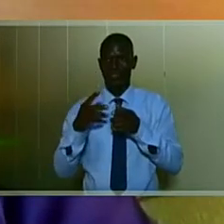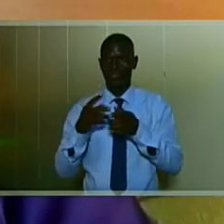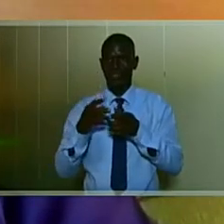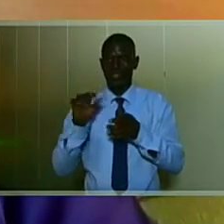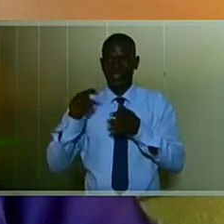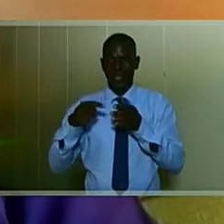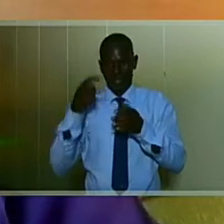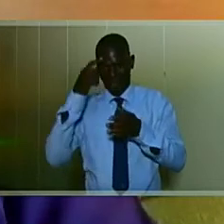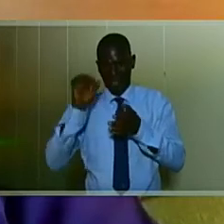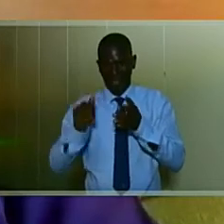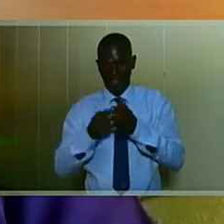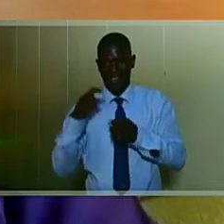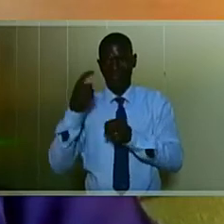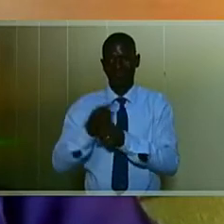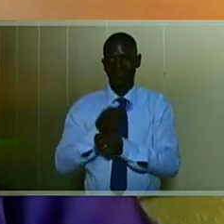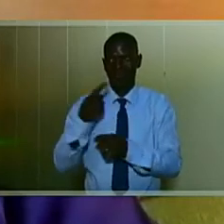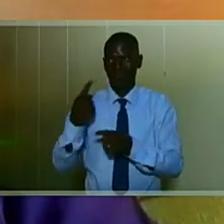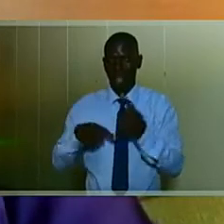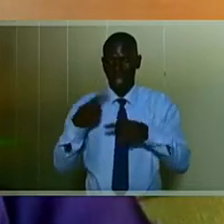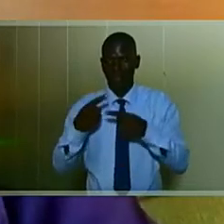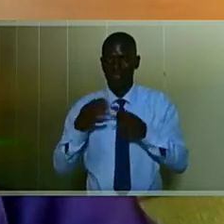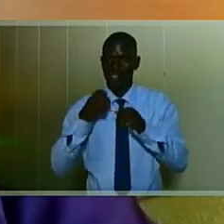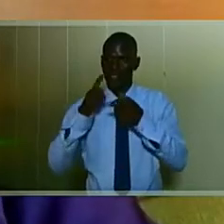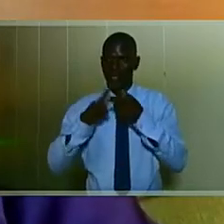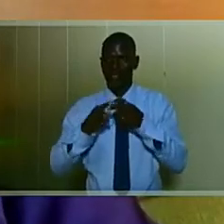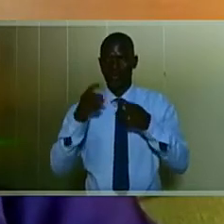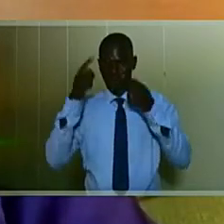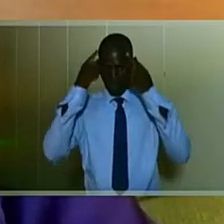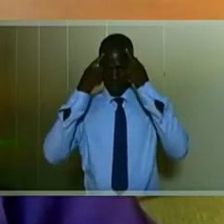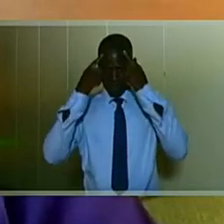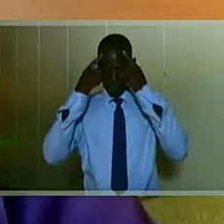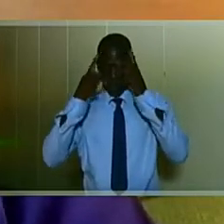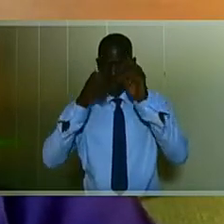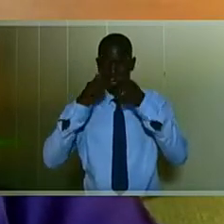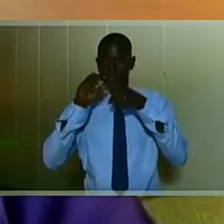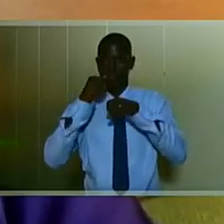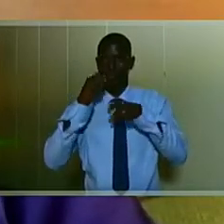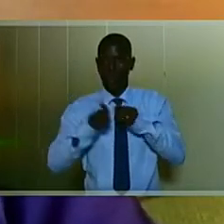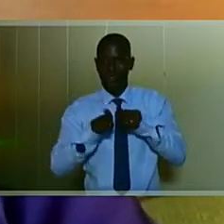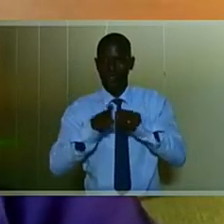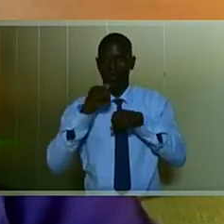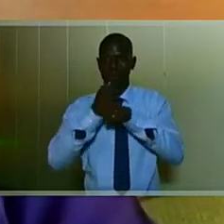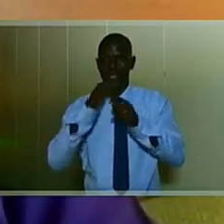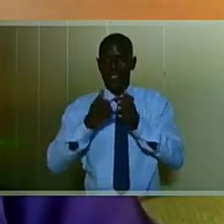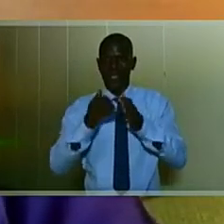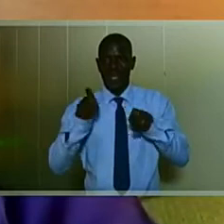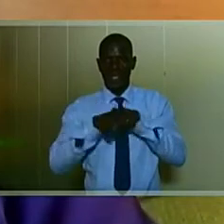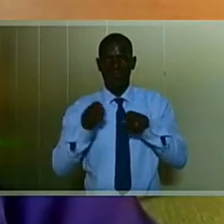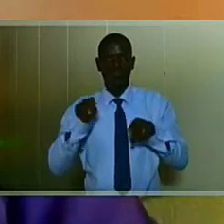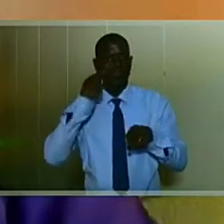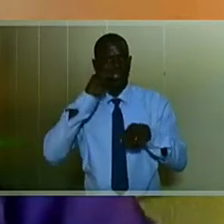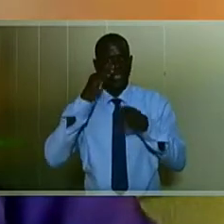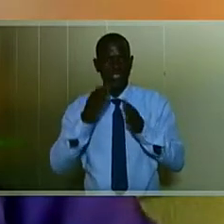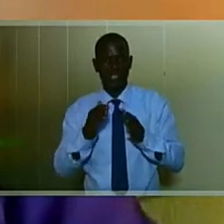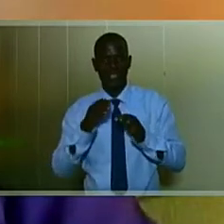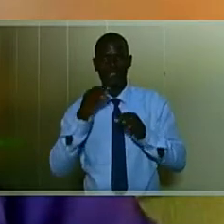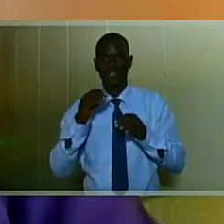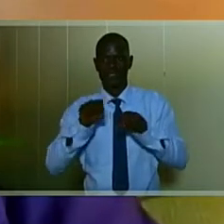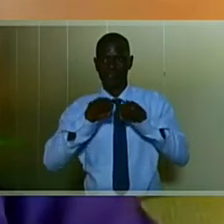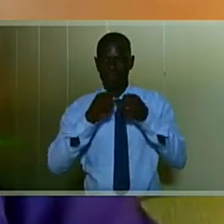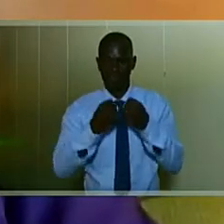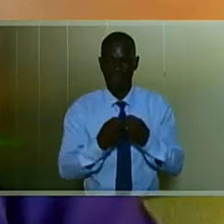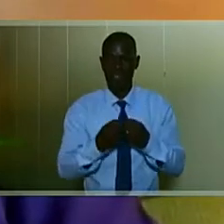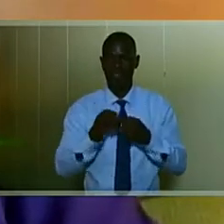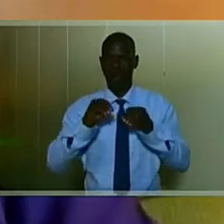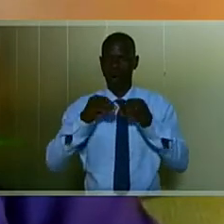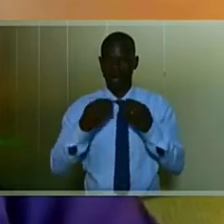his arguments, rationalizations will be considered. And of course, we are also getting feedback from Nigerians in the civil society organizations in